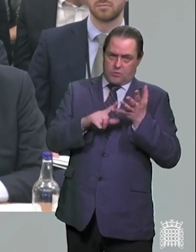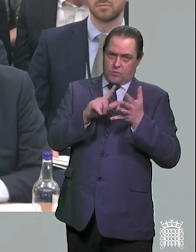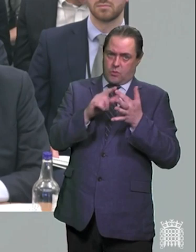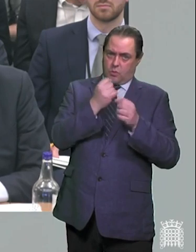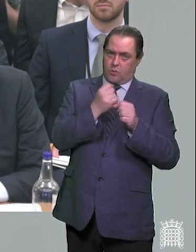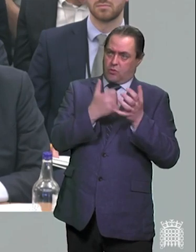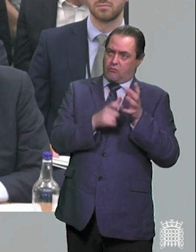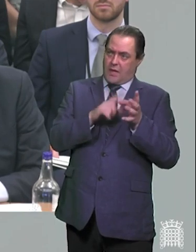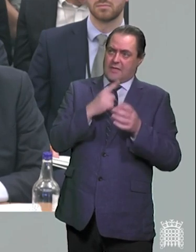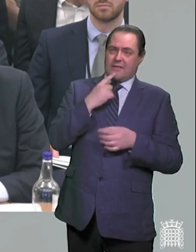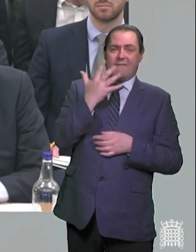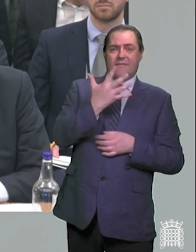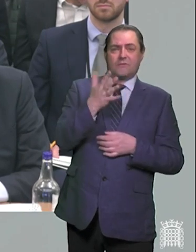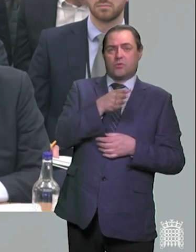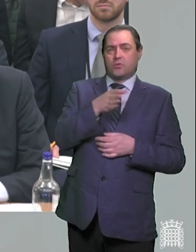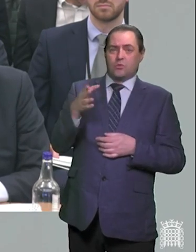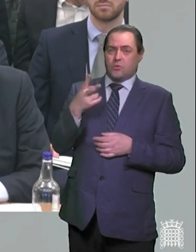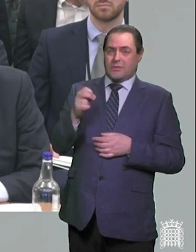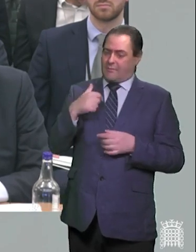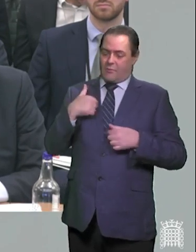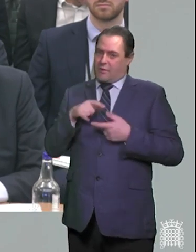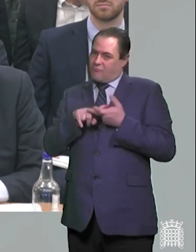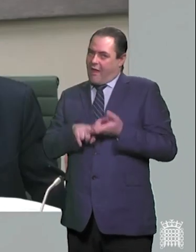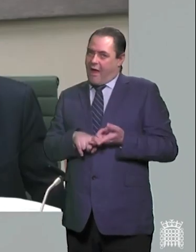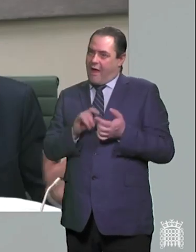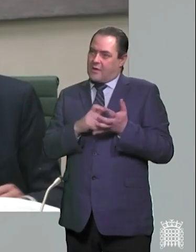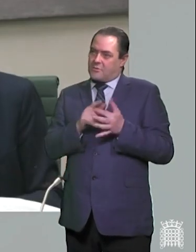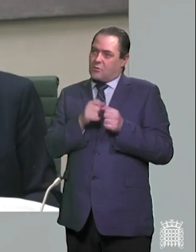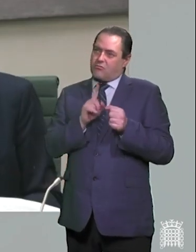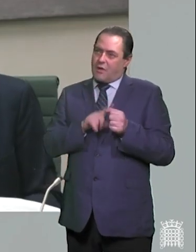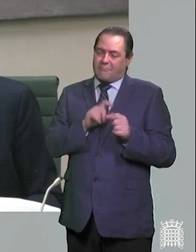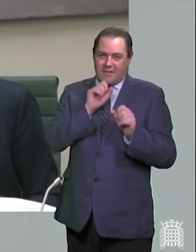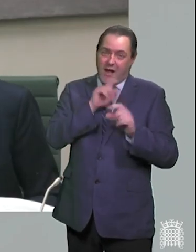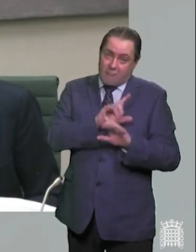says 15 to 20. But we're not relying on Sue Gray's evidence, isn't that ironic?